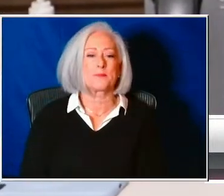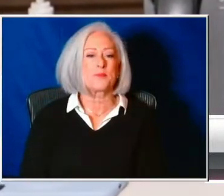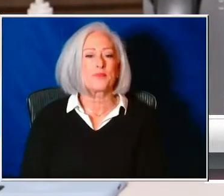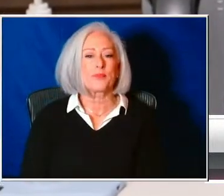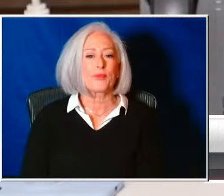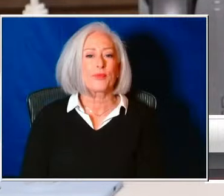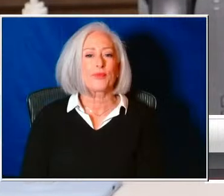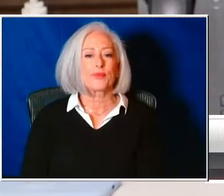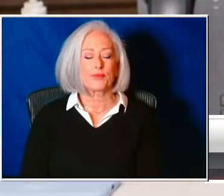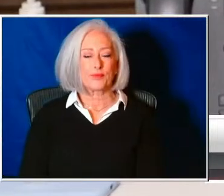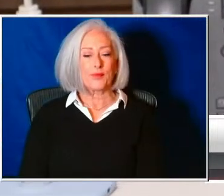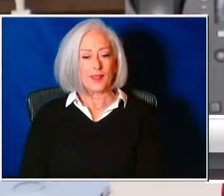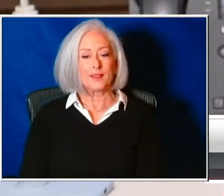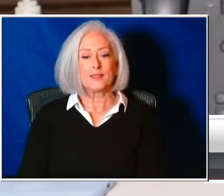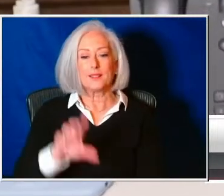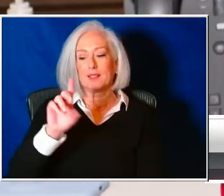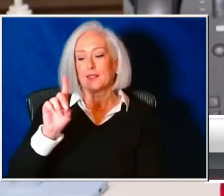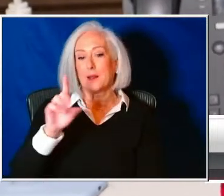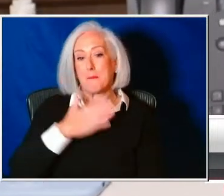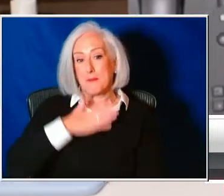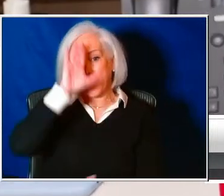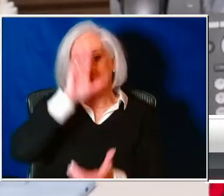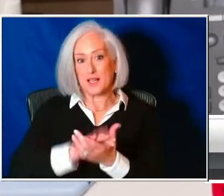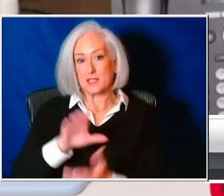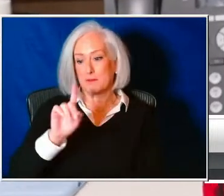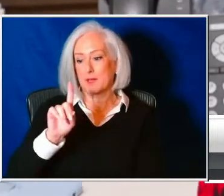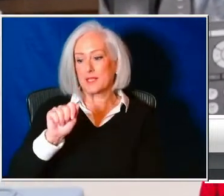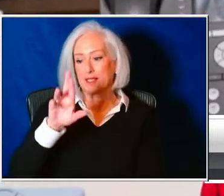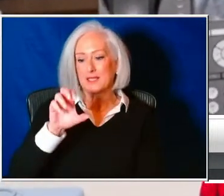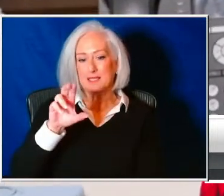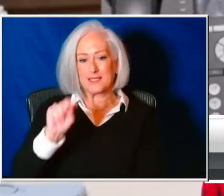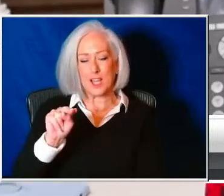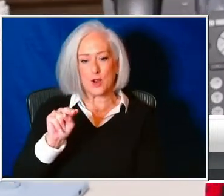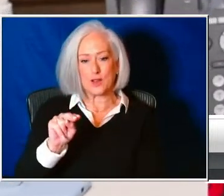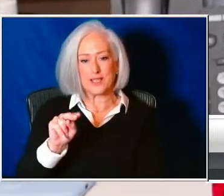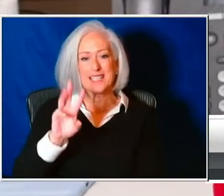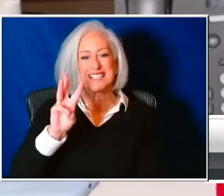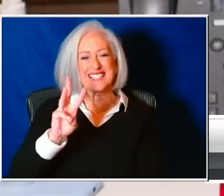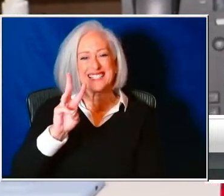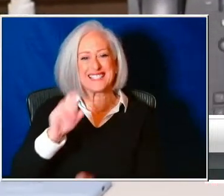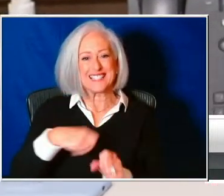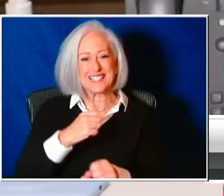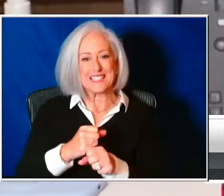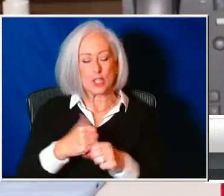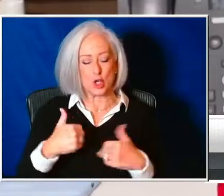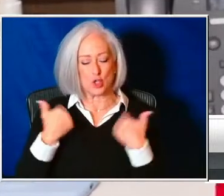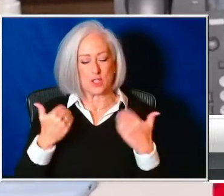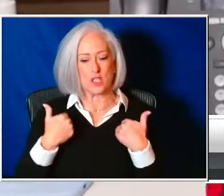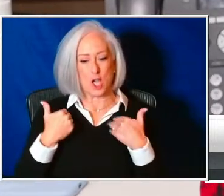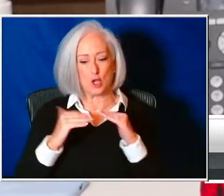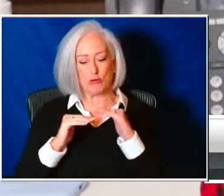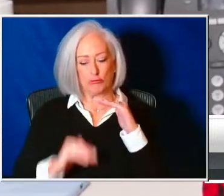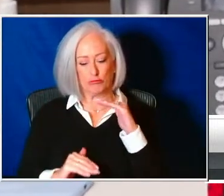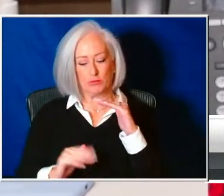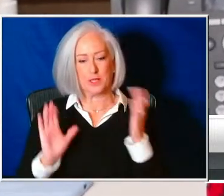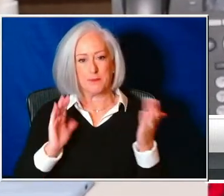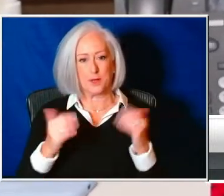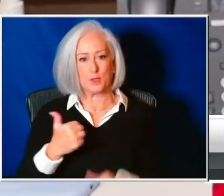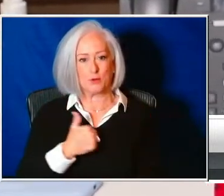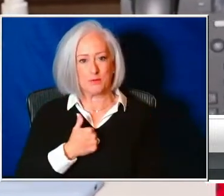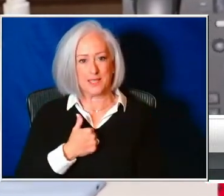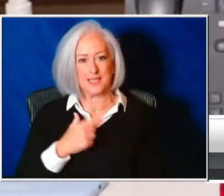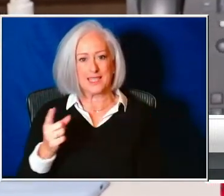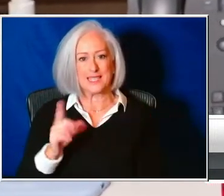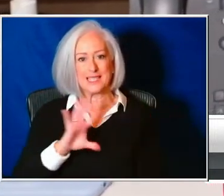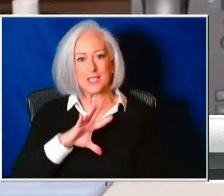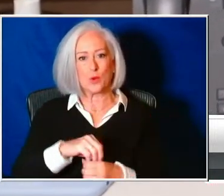So Darren is 6 years younger than I am. He's in his 50s. I'll let you guys do the math. You just make